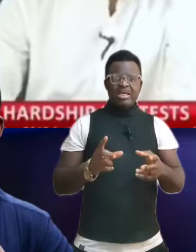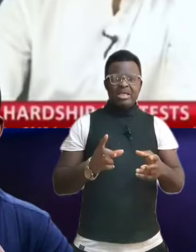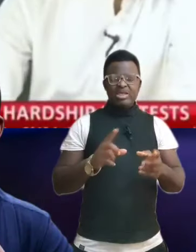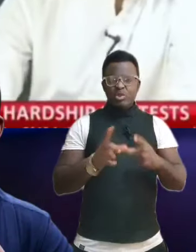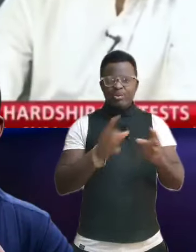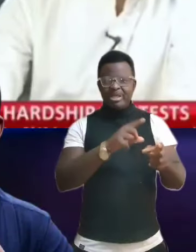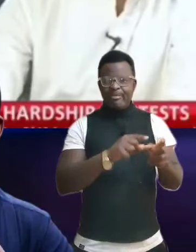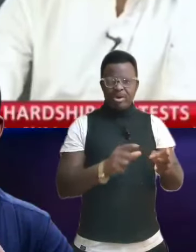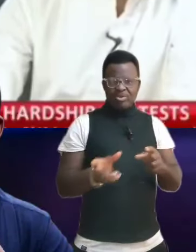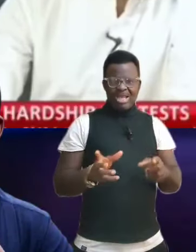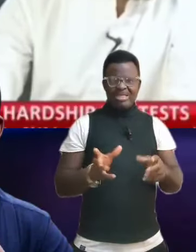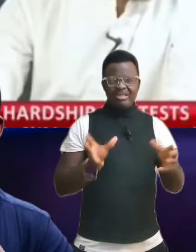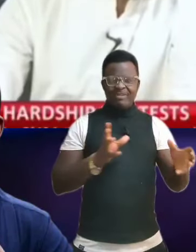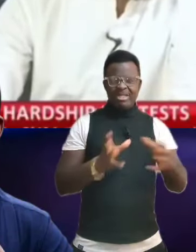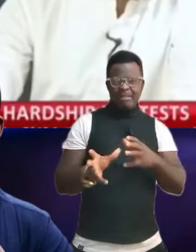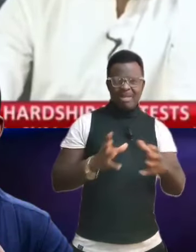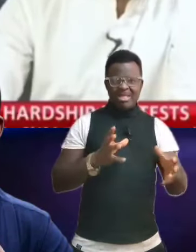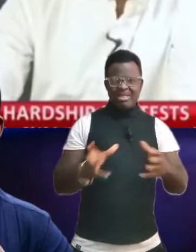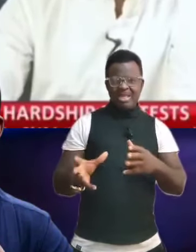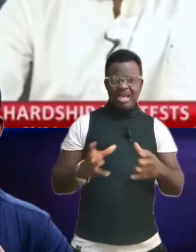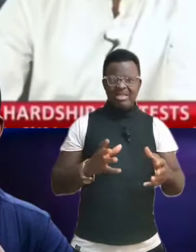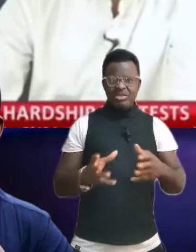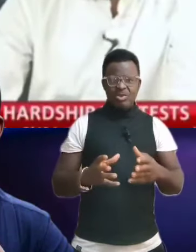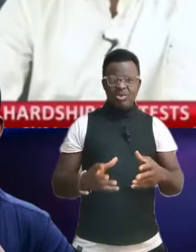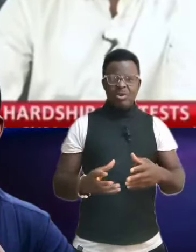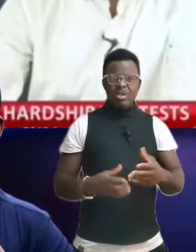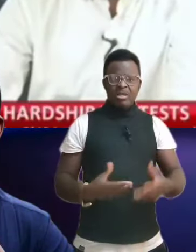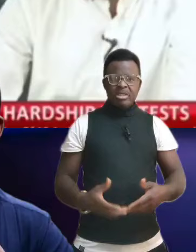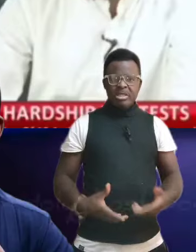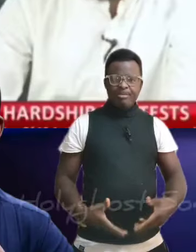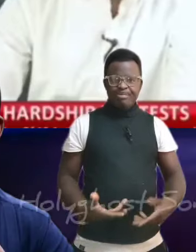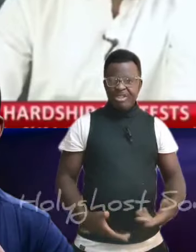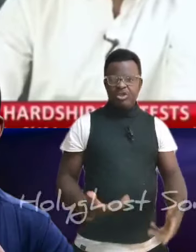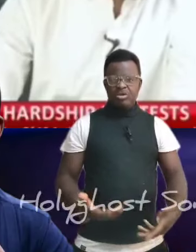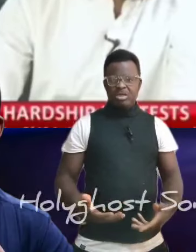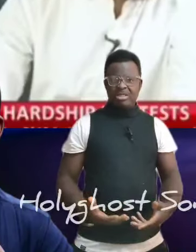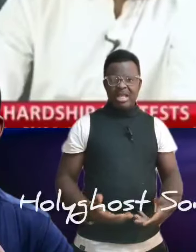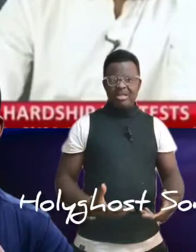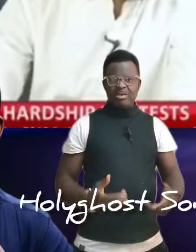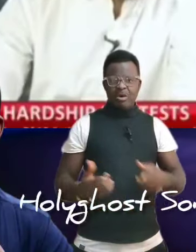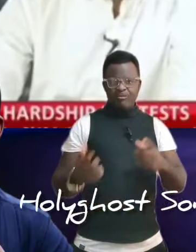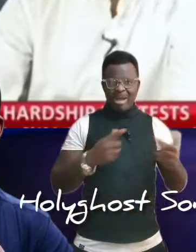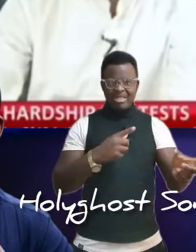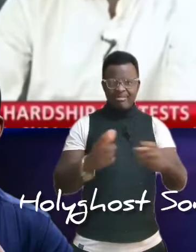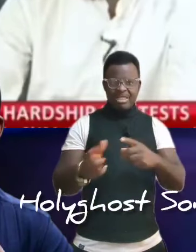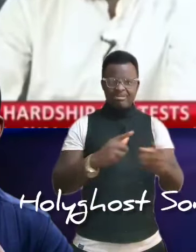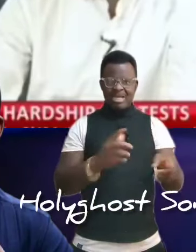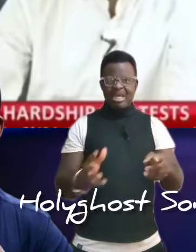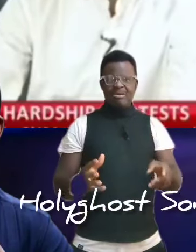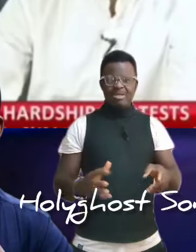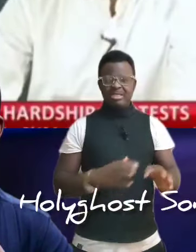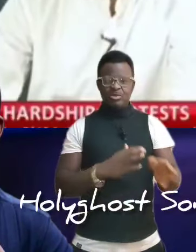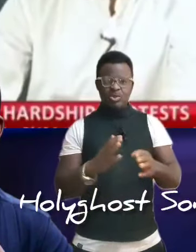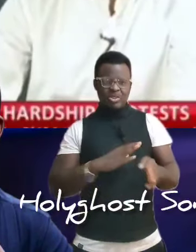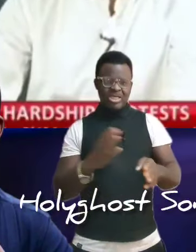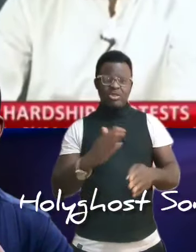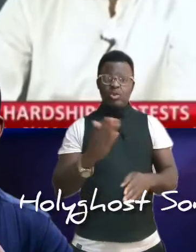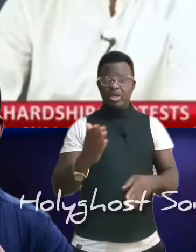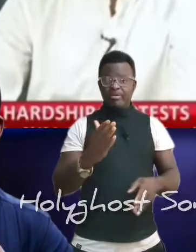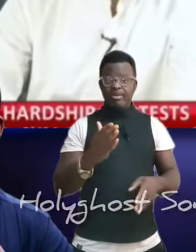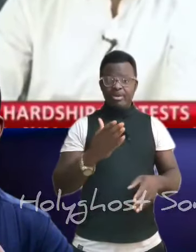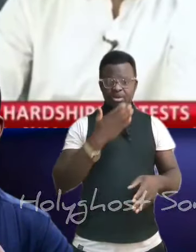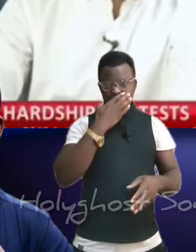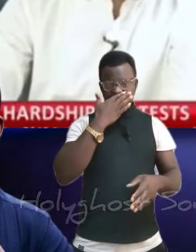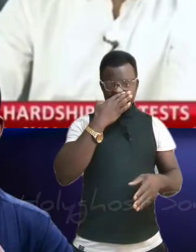The reason why I cannot speak about the arraignment of the protesters is that I'm one of the lawyers to the protesters. Okay. I'm representing